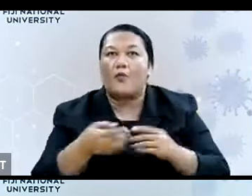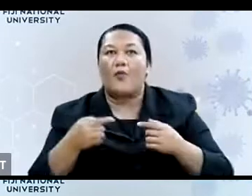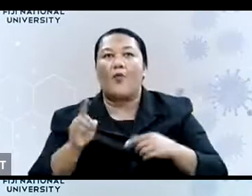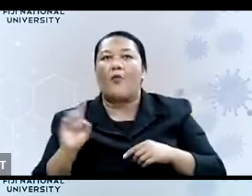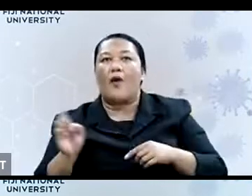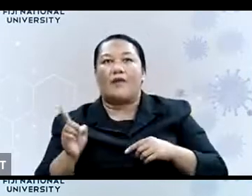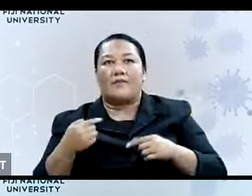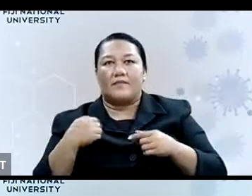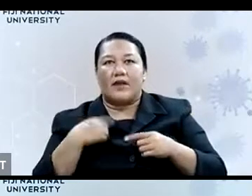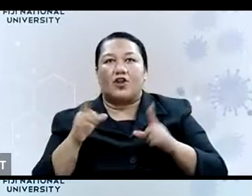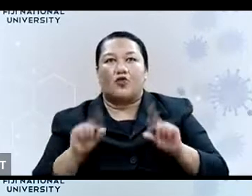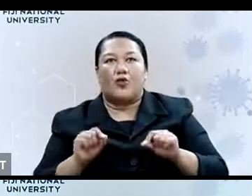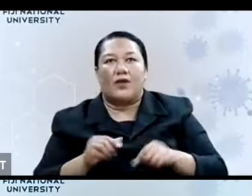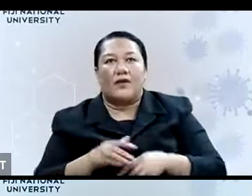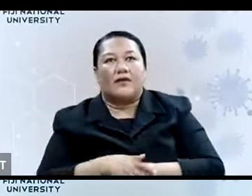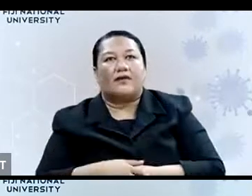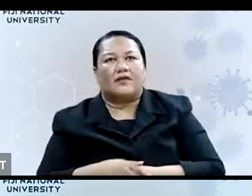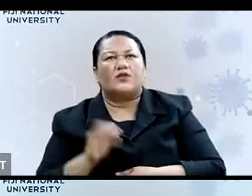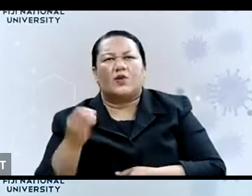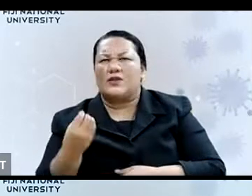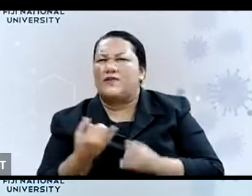an important